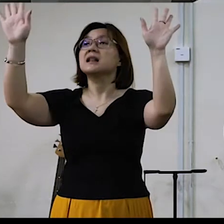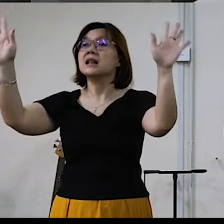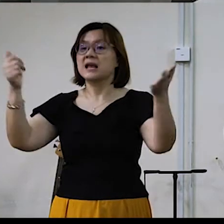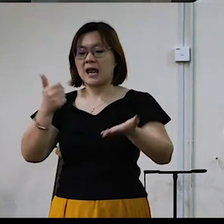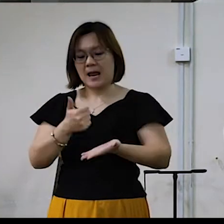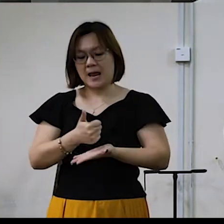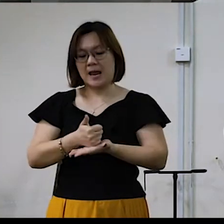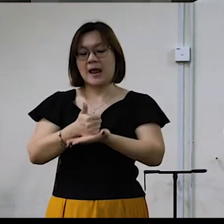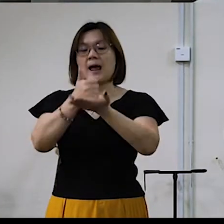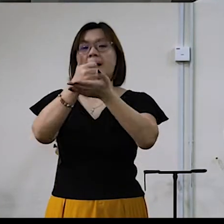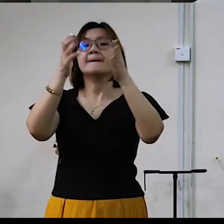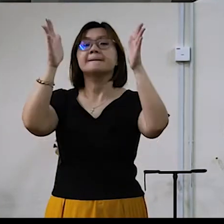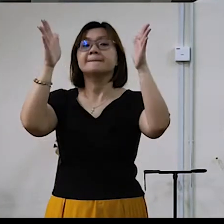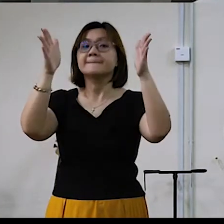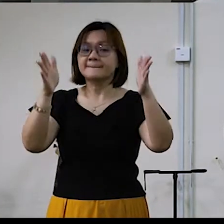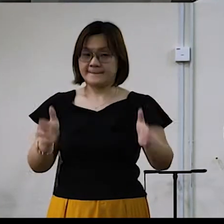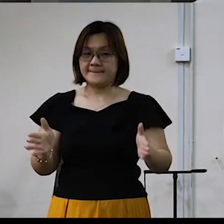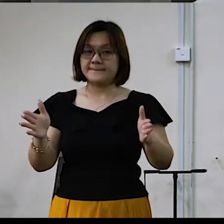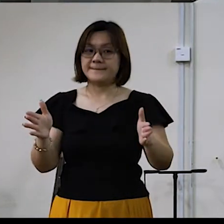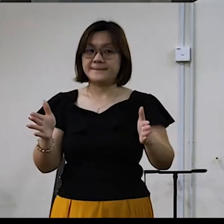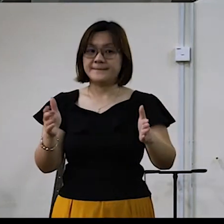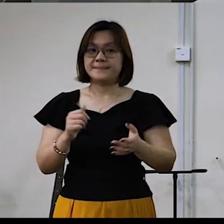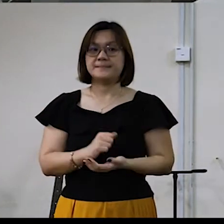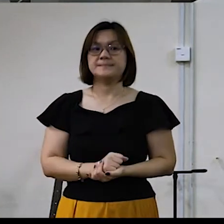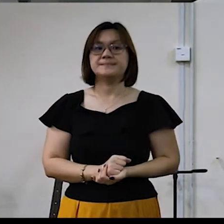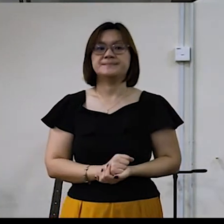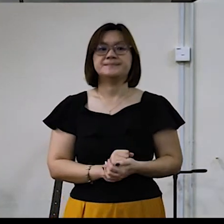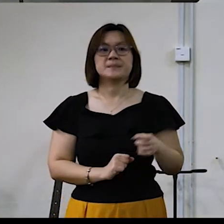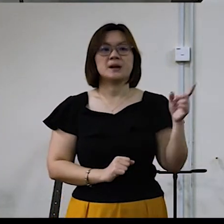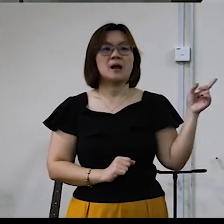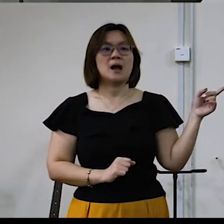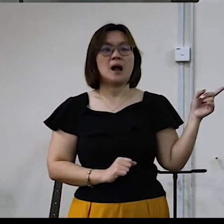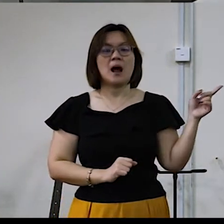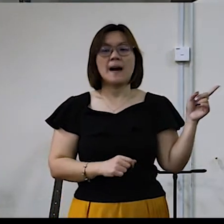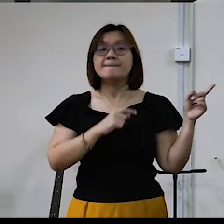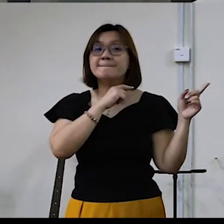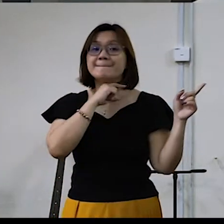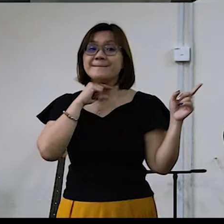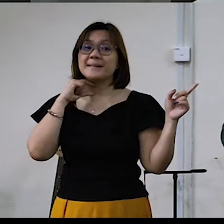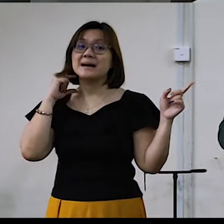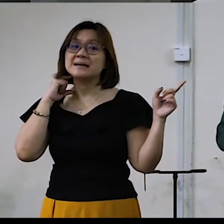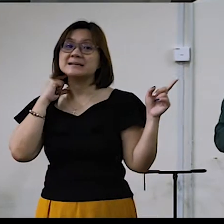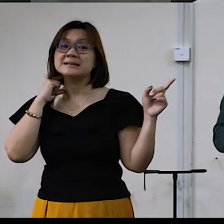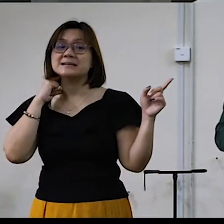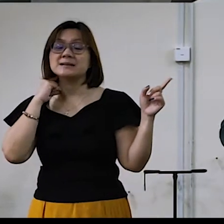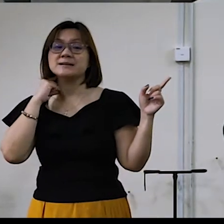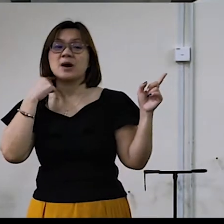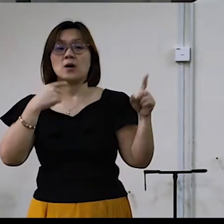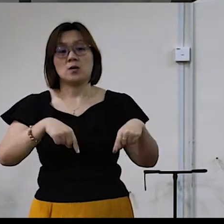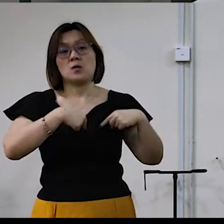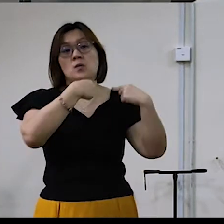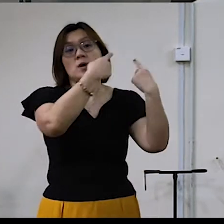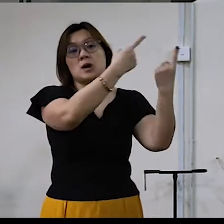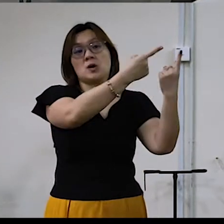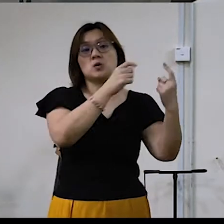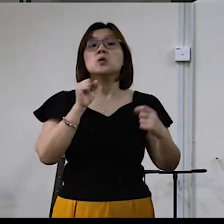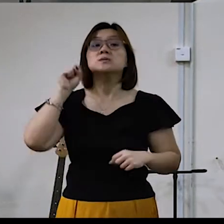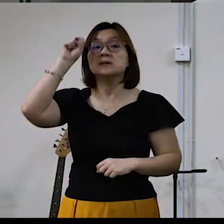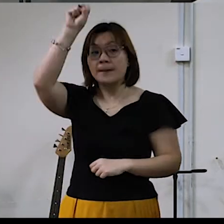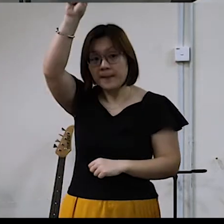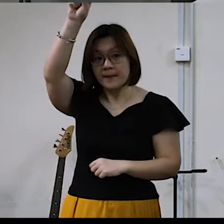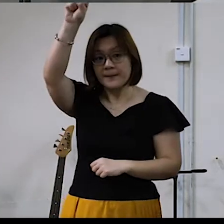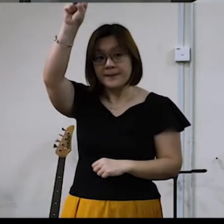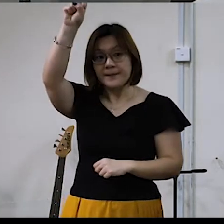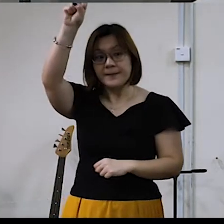my daughter Angel. She's in Kota Kinabalu. So went there to spend a few days with her. Yeah, and